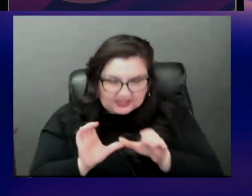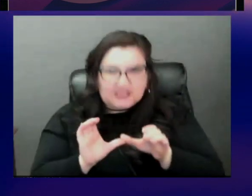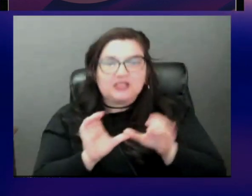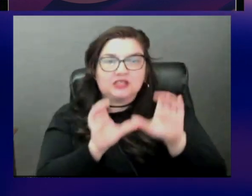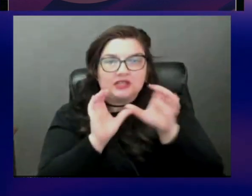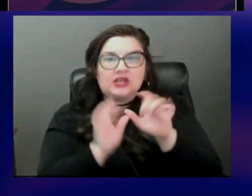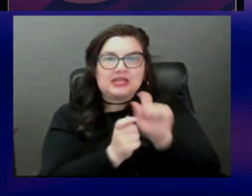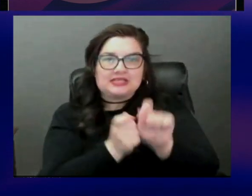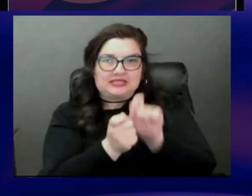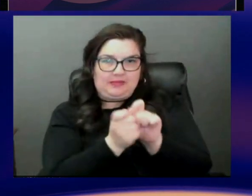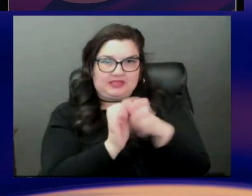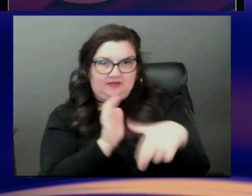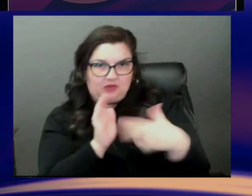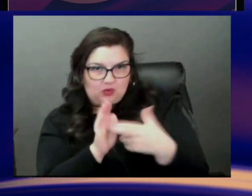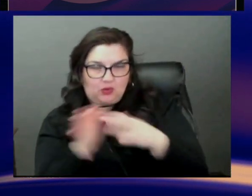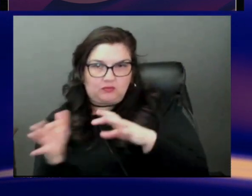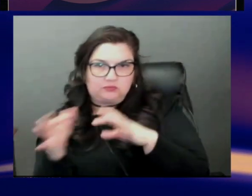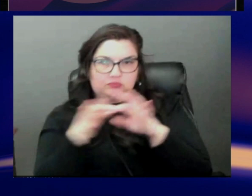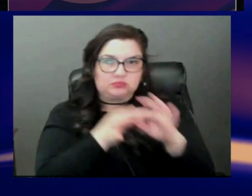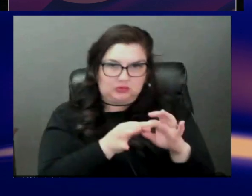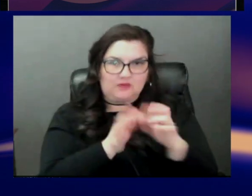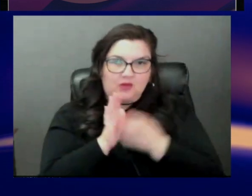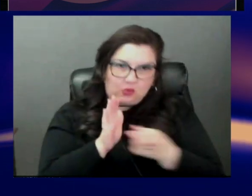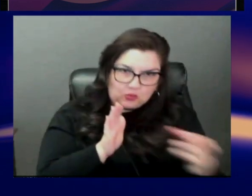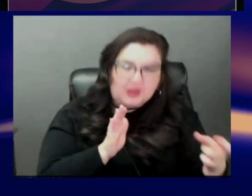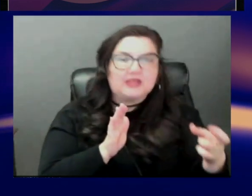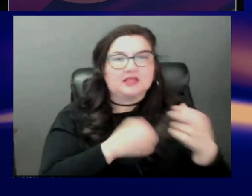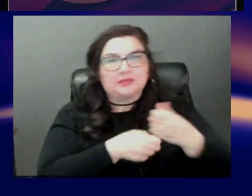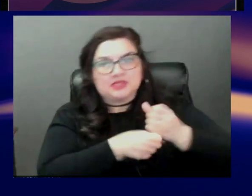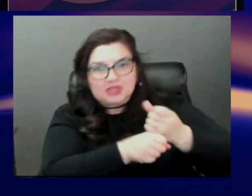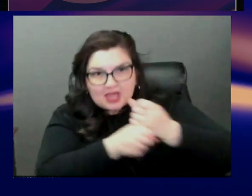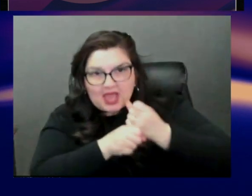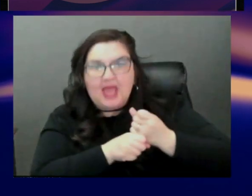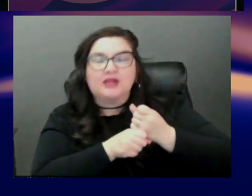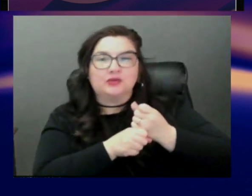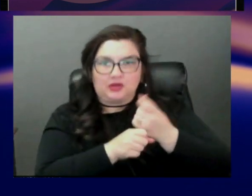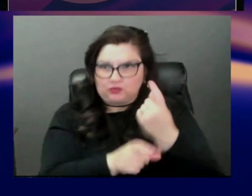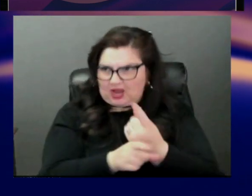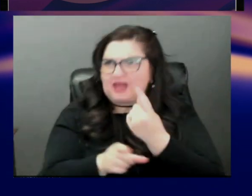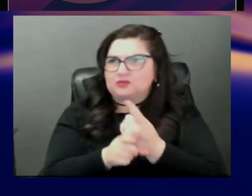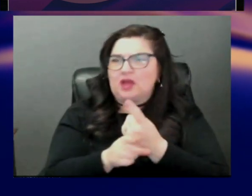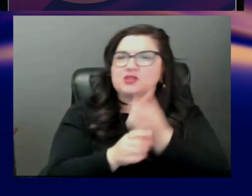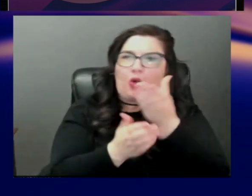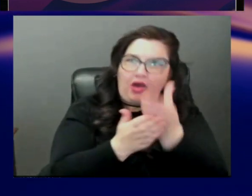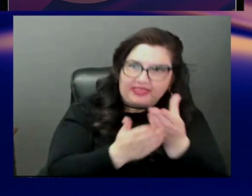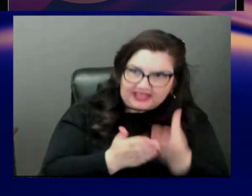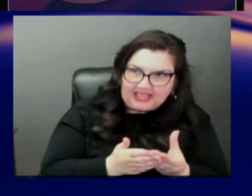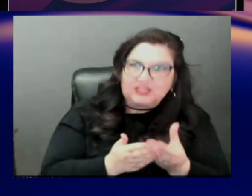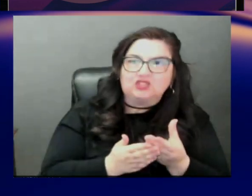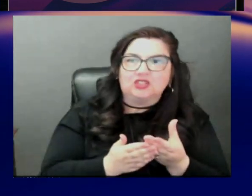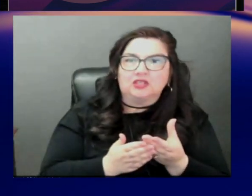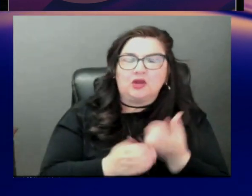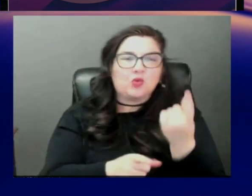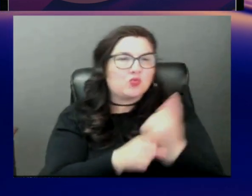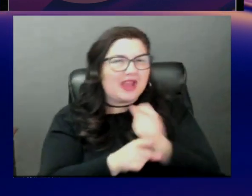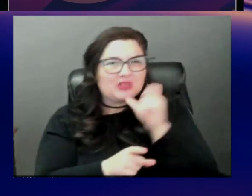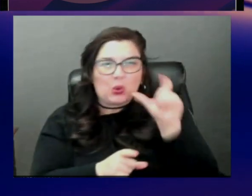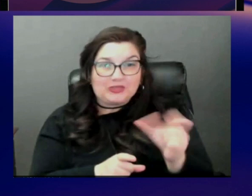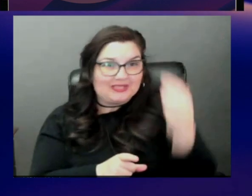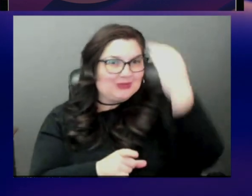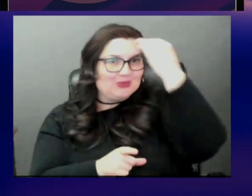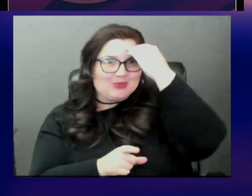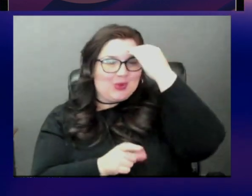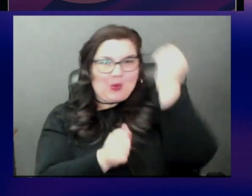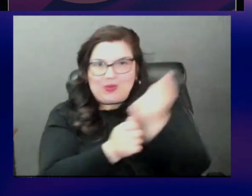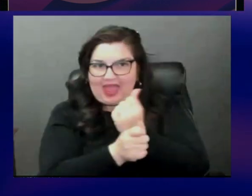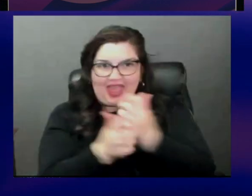specific role that work with these specific resources that are being It'll generated. take care of the underneath hood. authentication stuff. Yeah. Exactly. So you don't really even need to know a whole lot about it. I actually don't